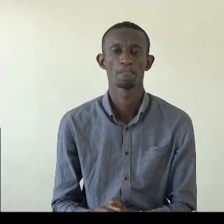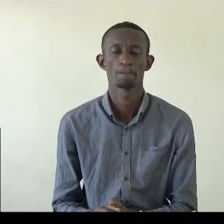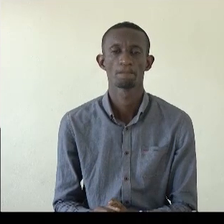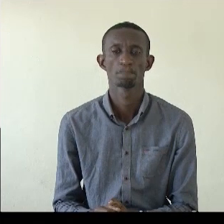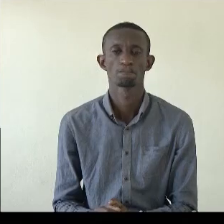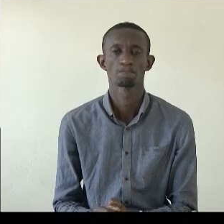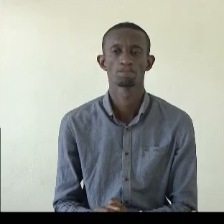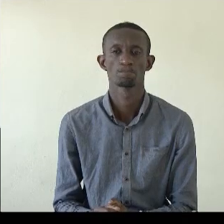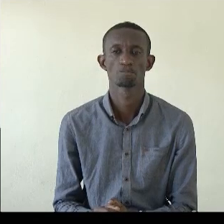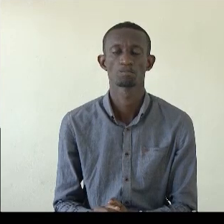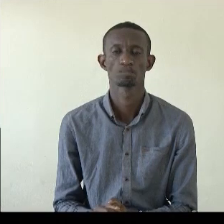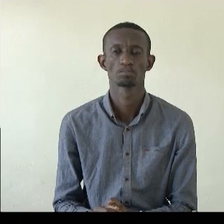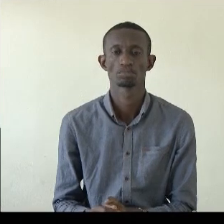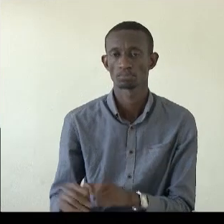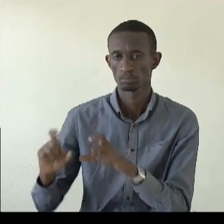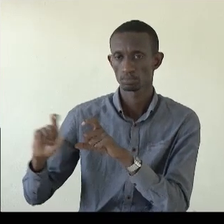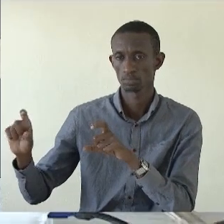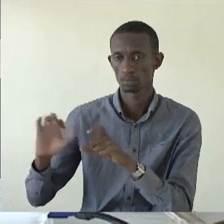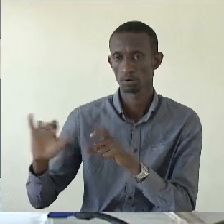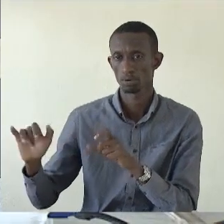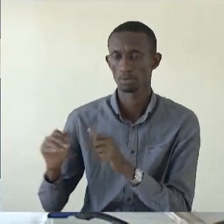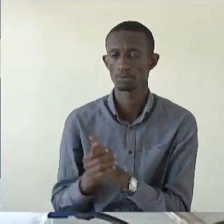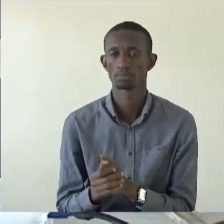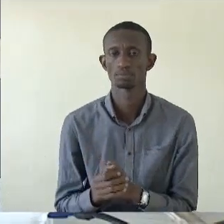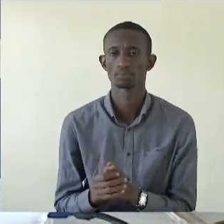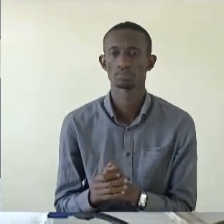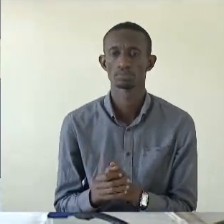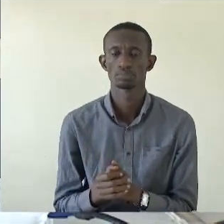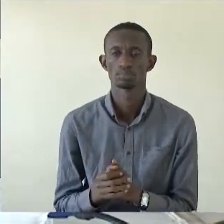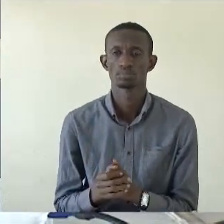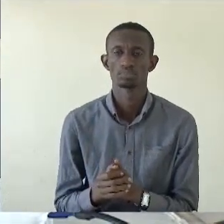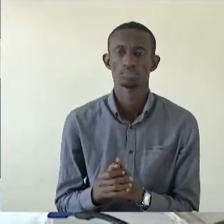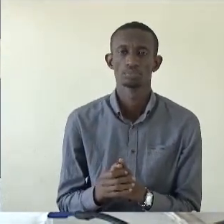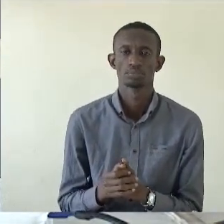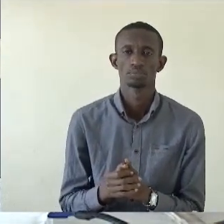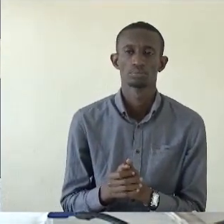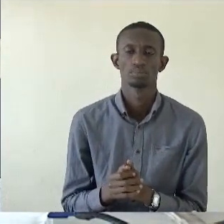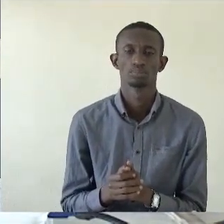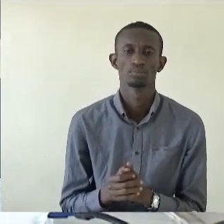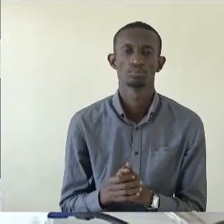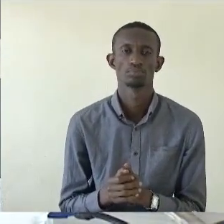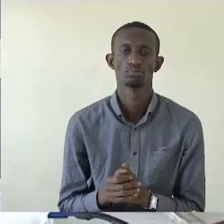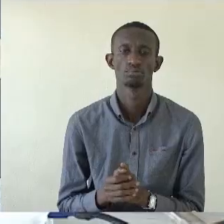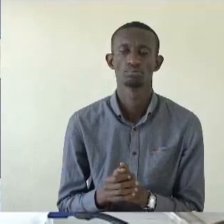is sulfur trioxide. That can be the sulfur trioxide that can be